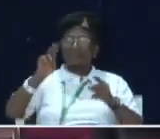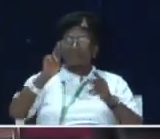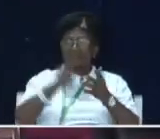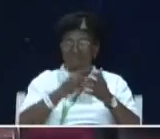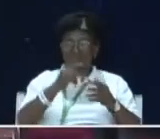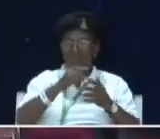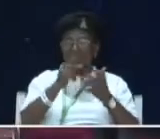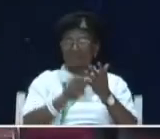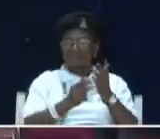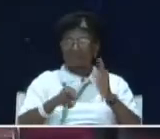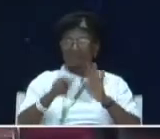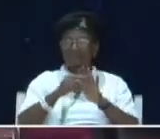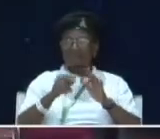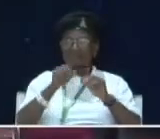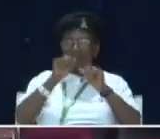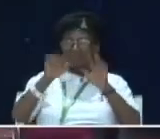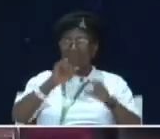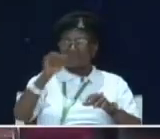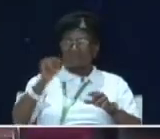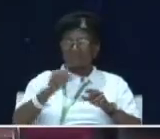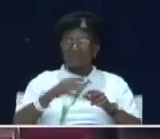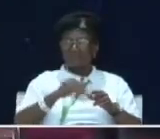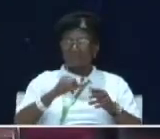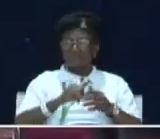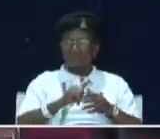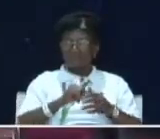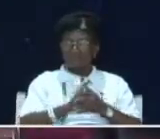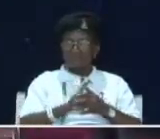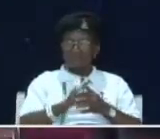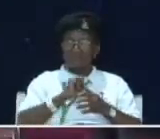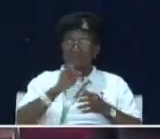the double portion of blessing comes with the right hand.